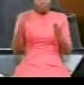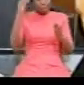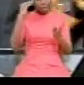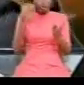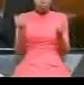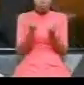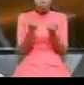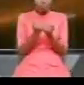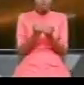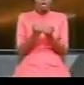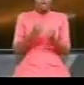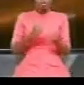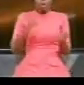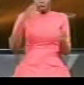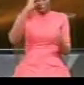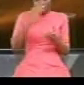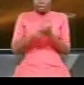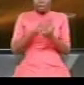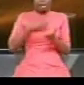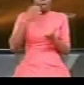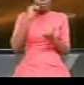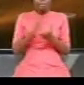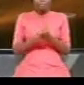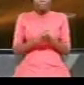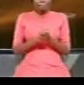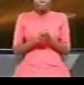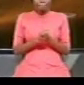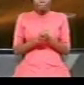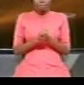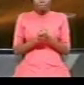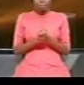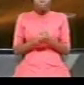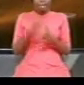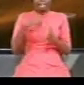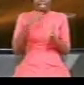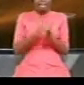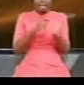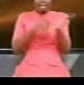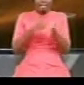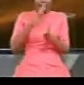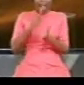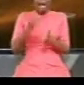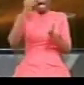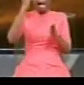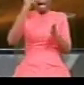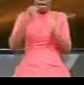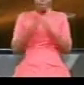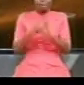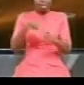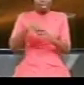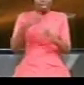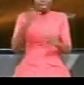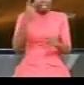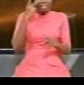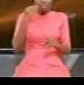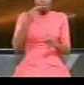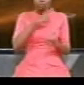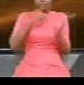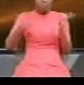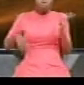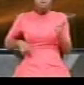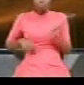and wife together, scatter them. He says, these are abomination in the sight of